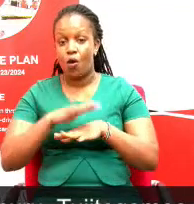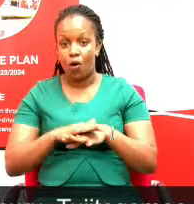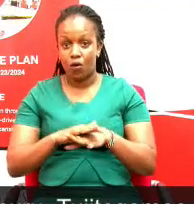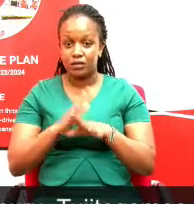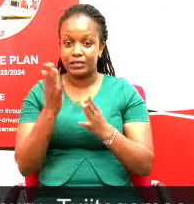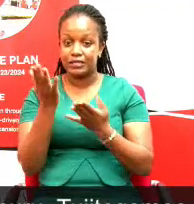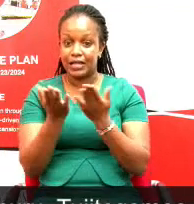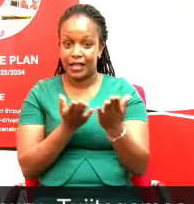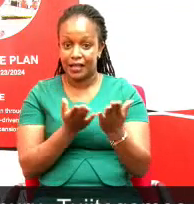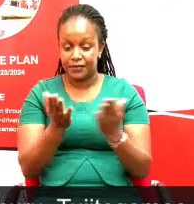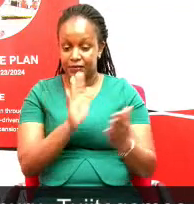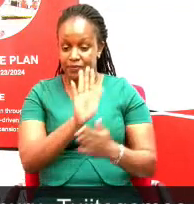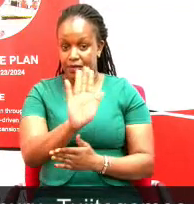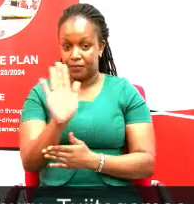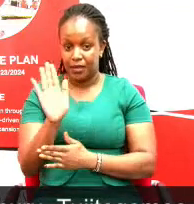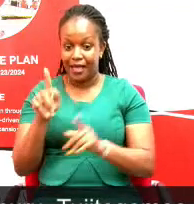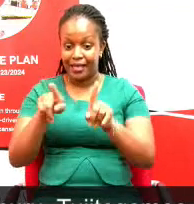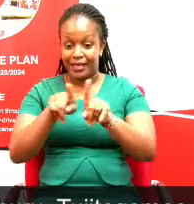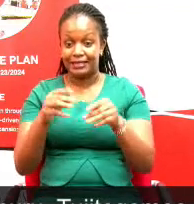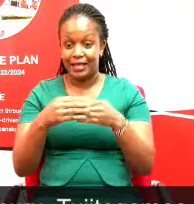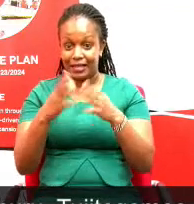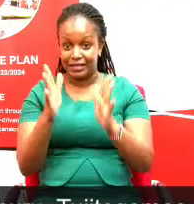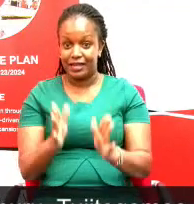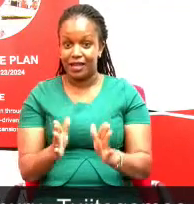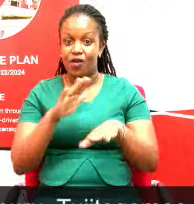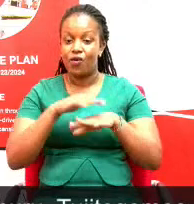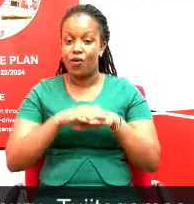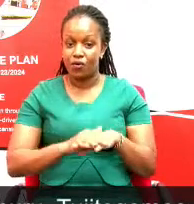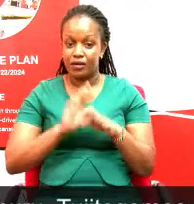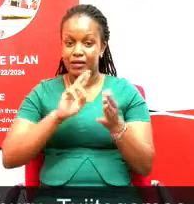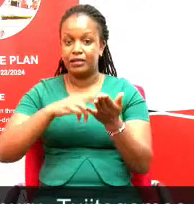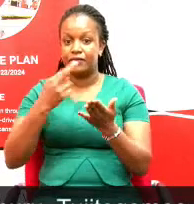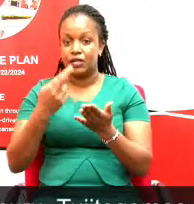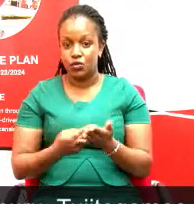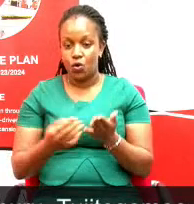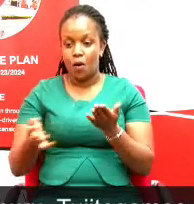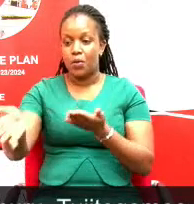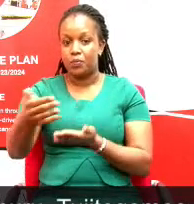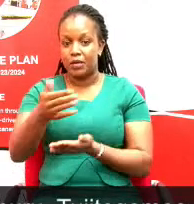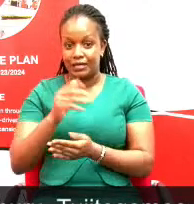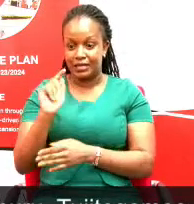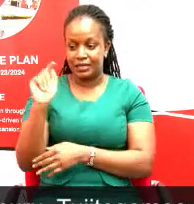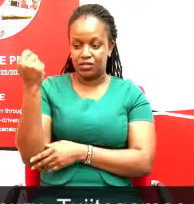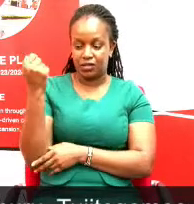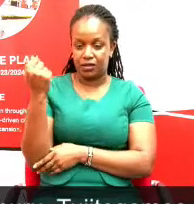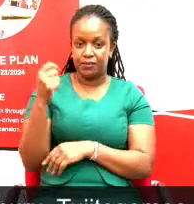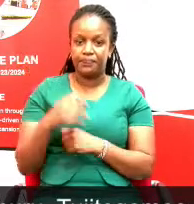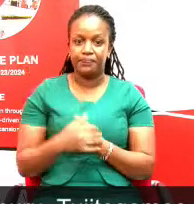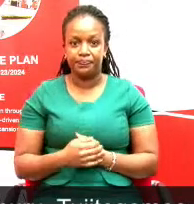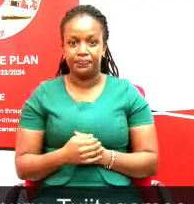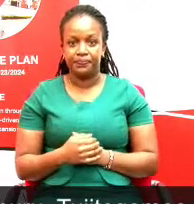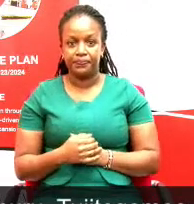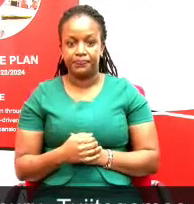its mandate as the leader in revenue mobilization in Kenya.